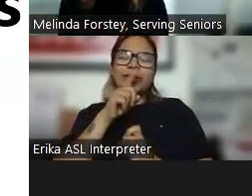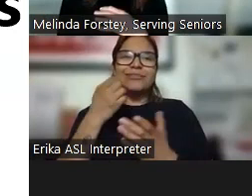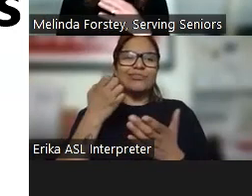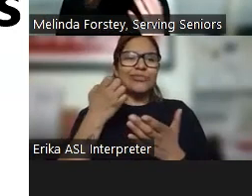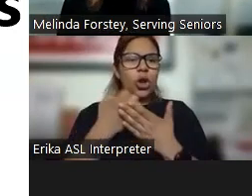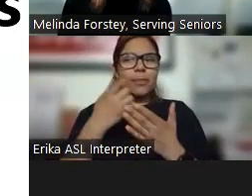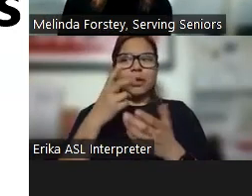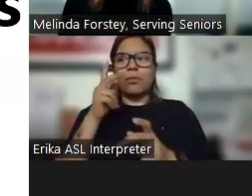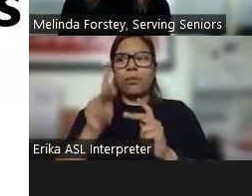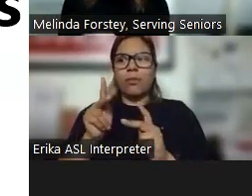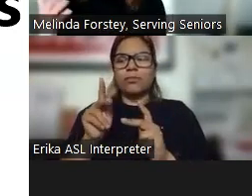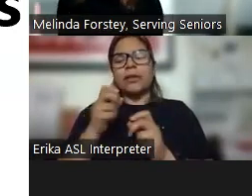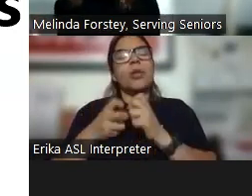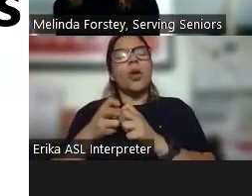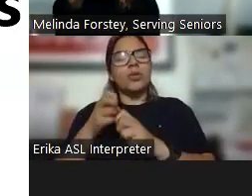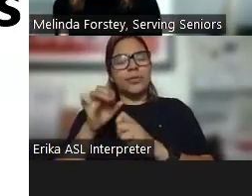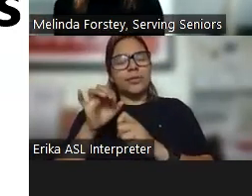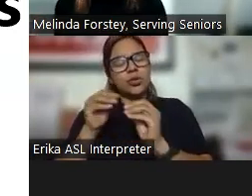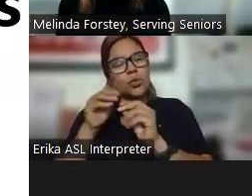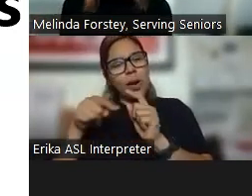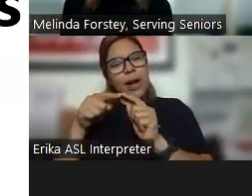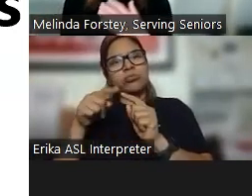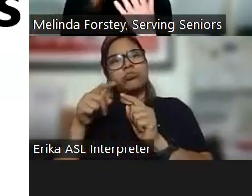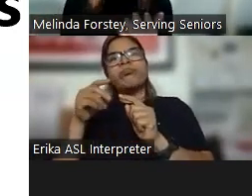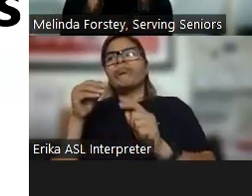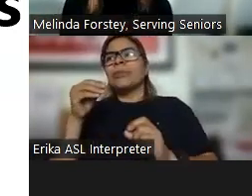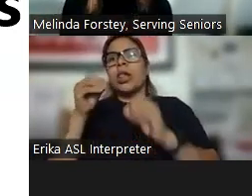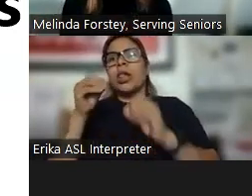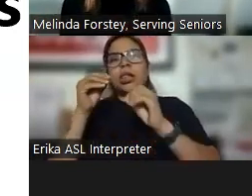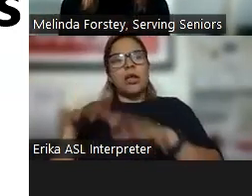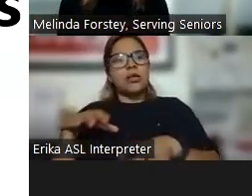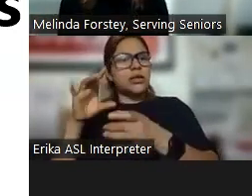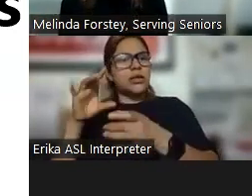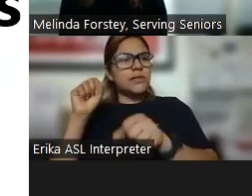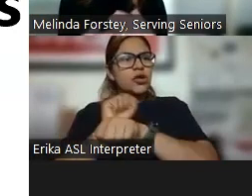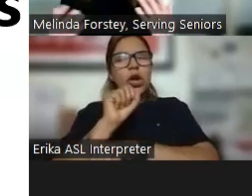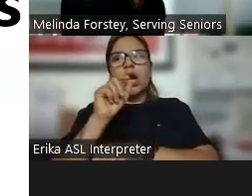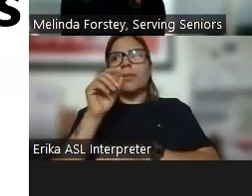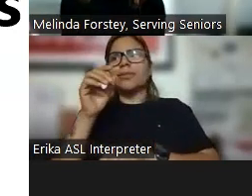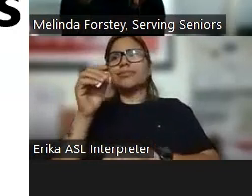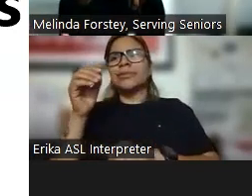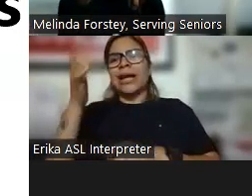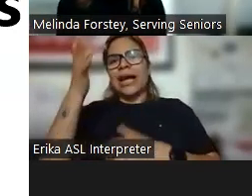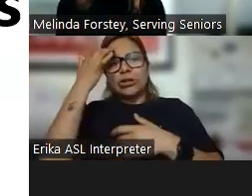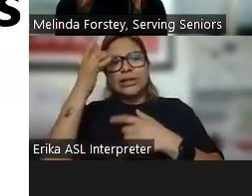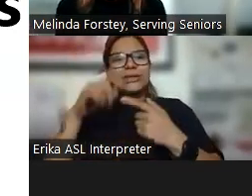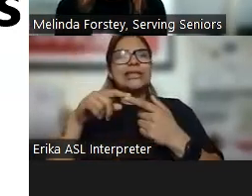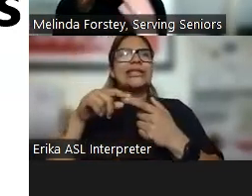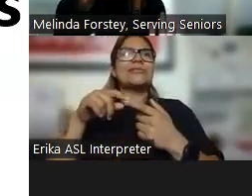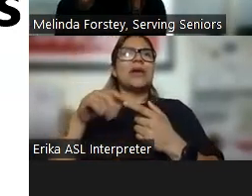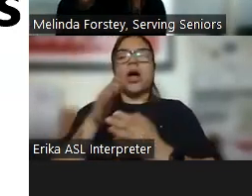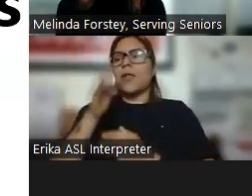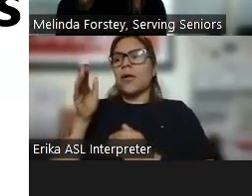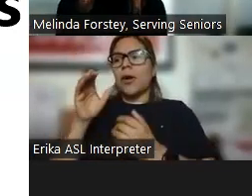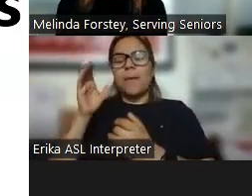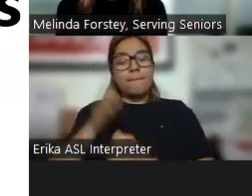the loss of a job or a spouse. It could have been a medical illness, or often it was simply